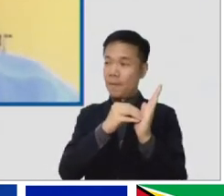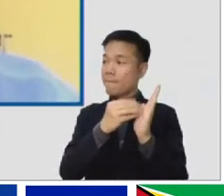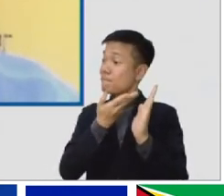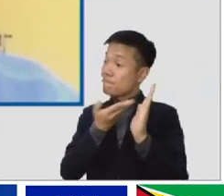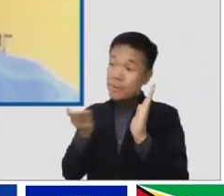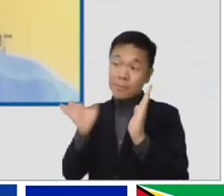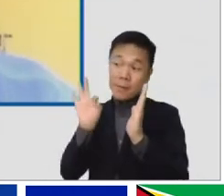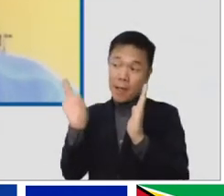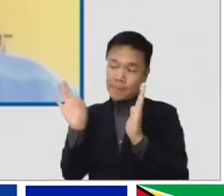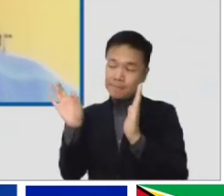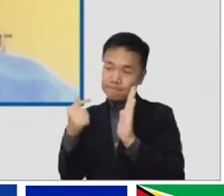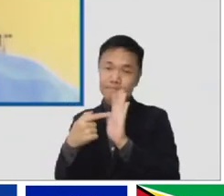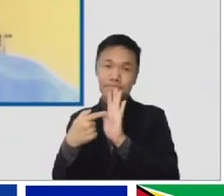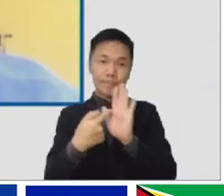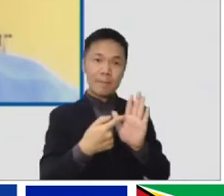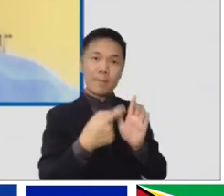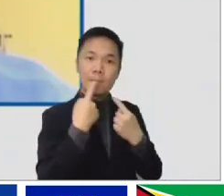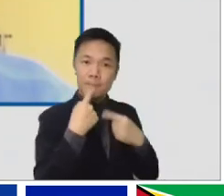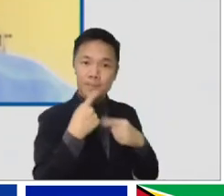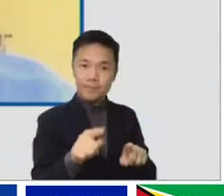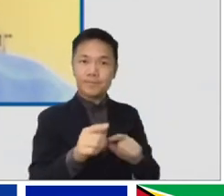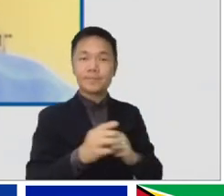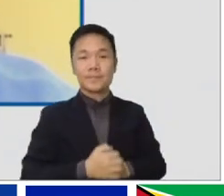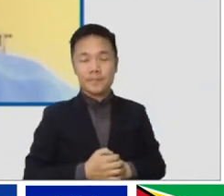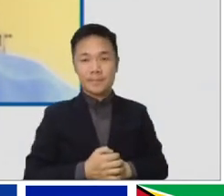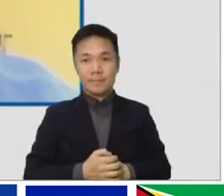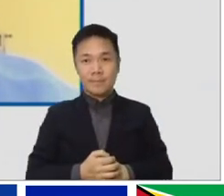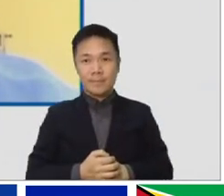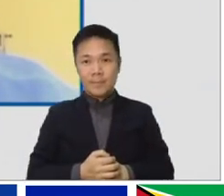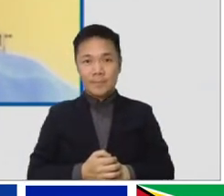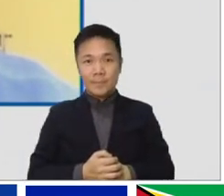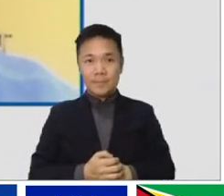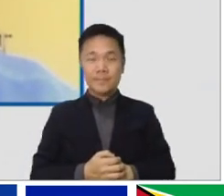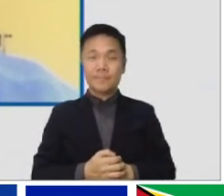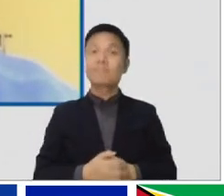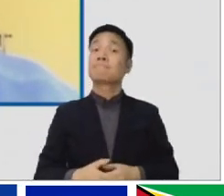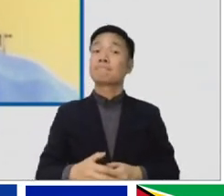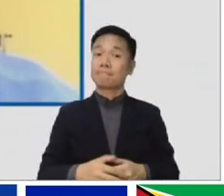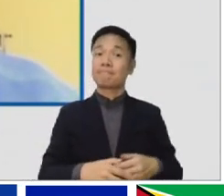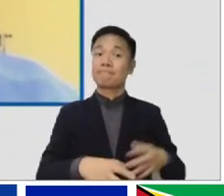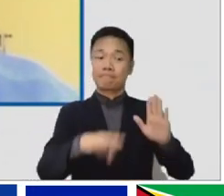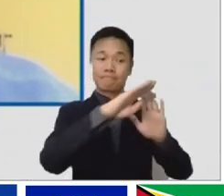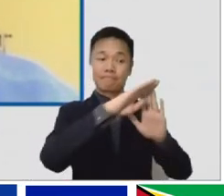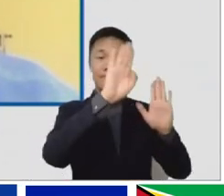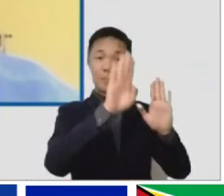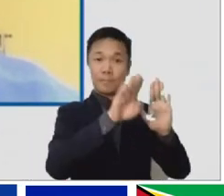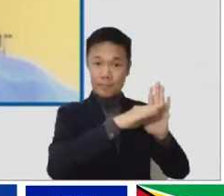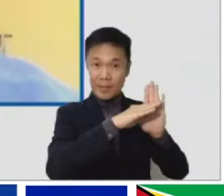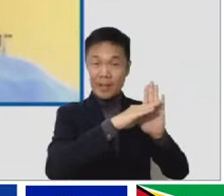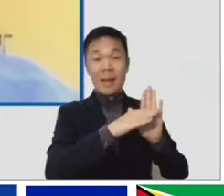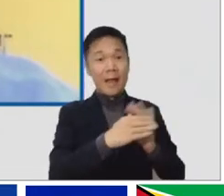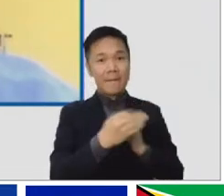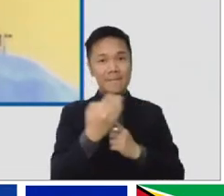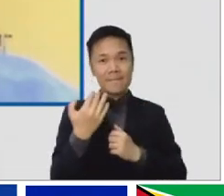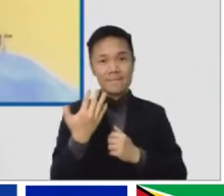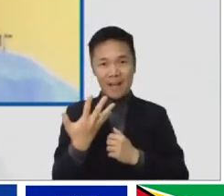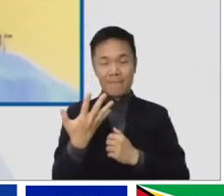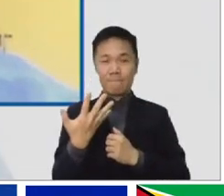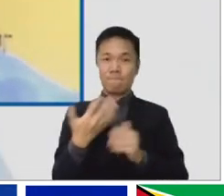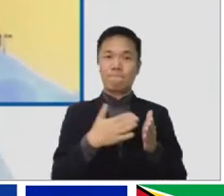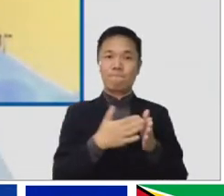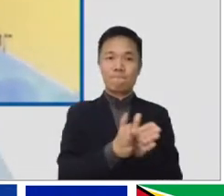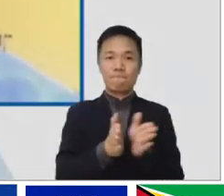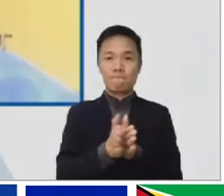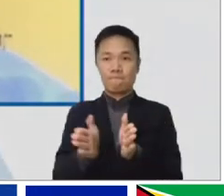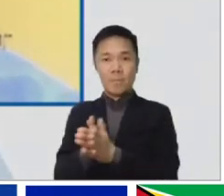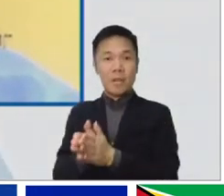then move into the session of five speakers on different topics. The topics they will be